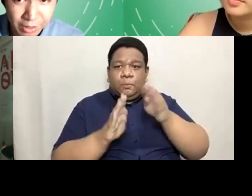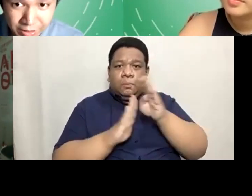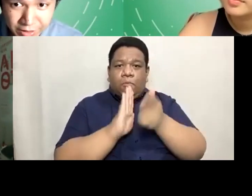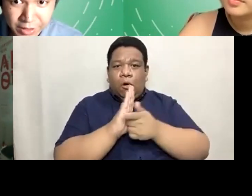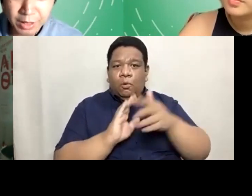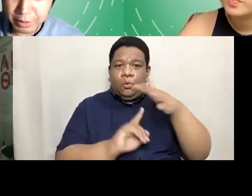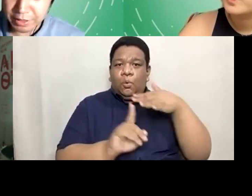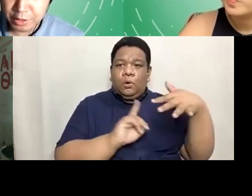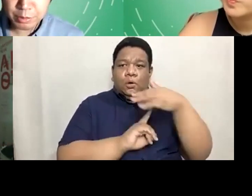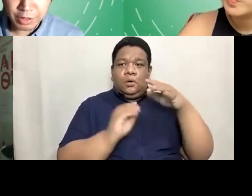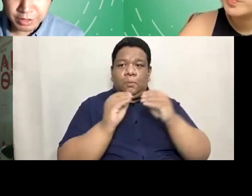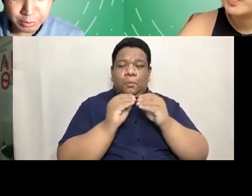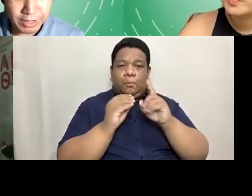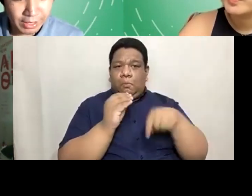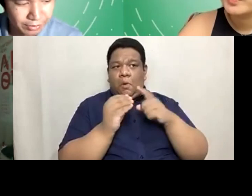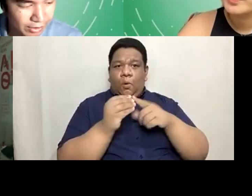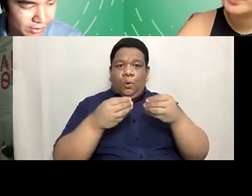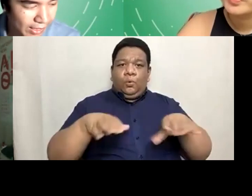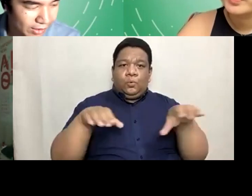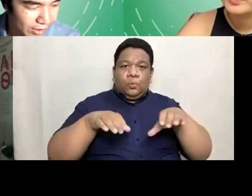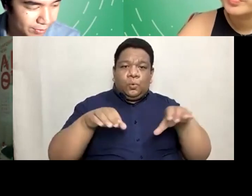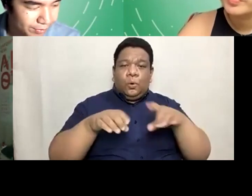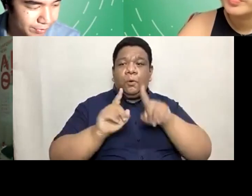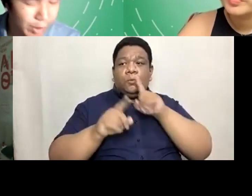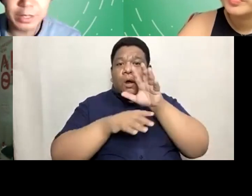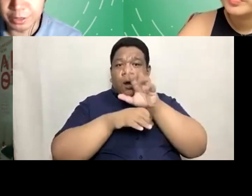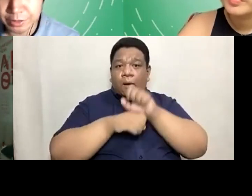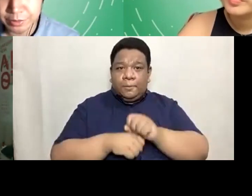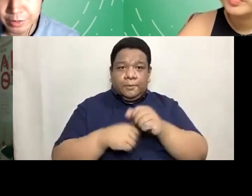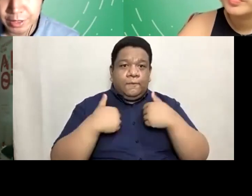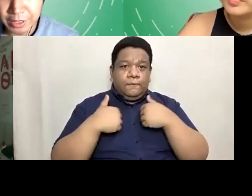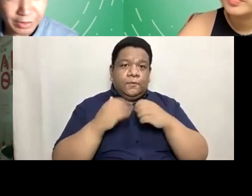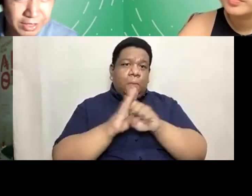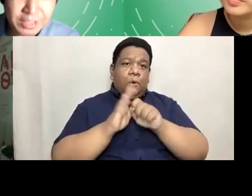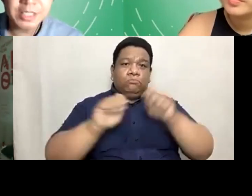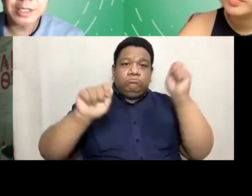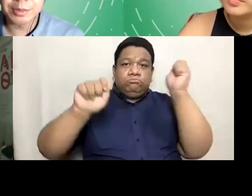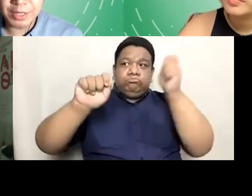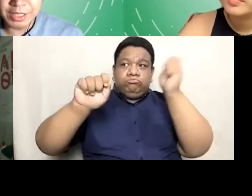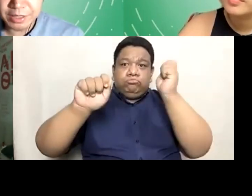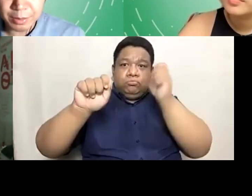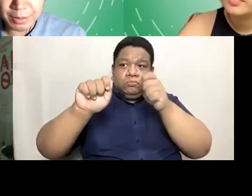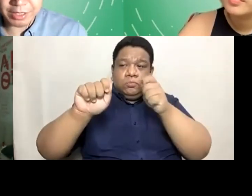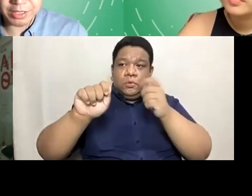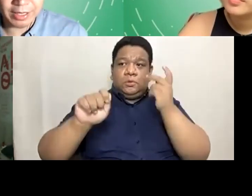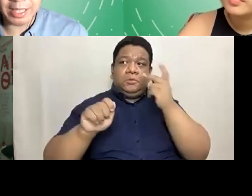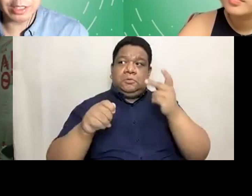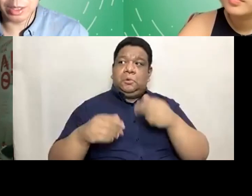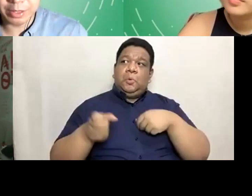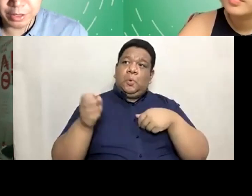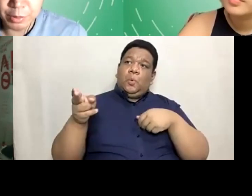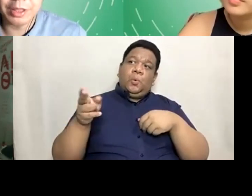lost are. But in the usual context we get is like carpenters. If a CNC machine replaces like